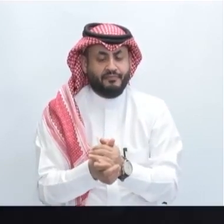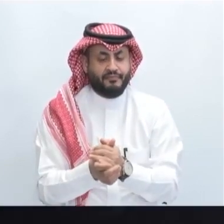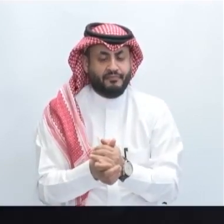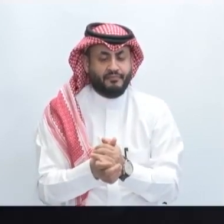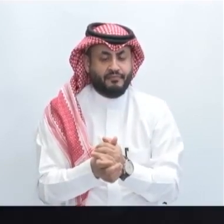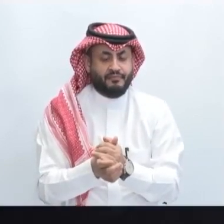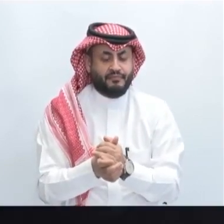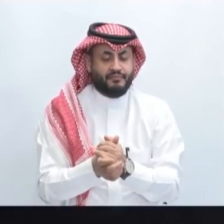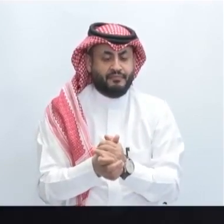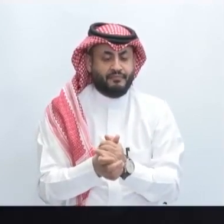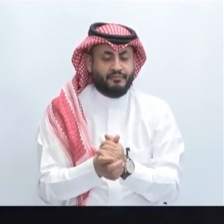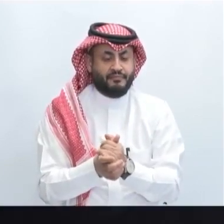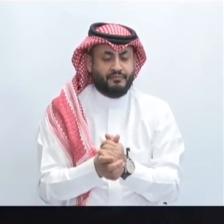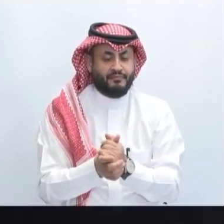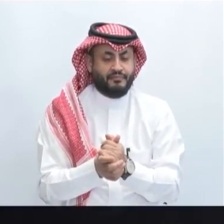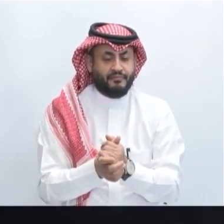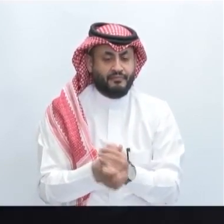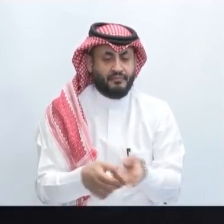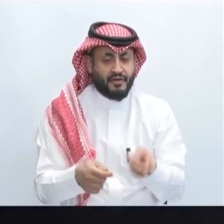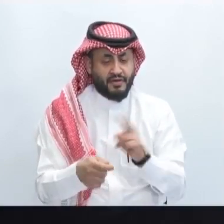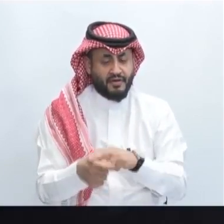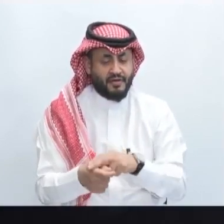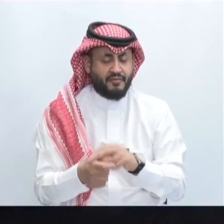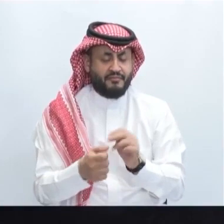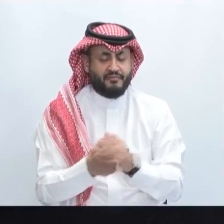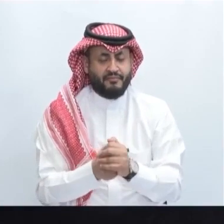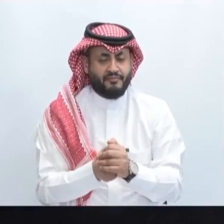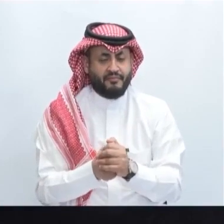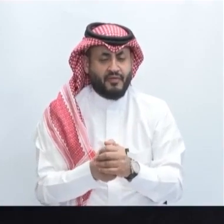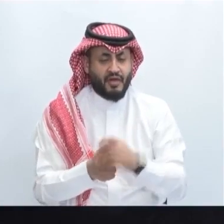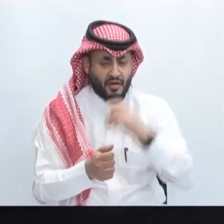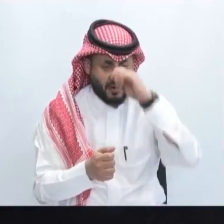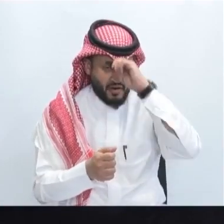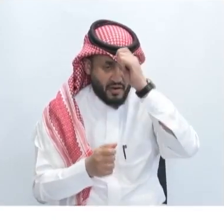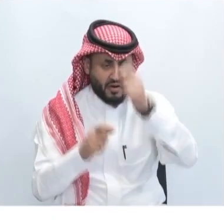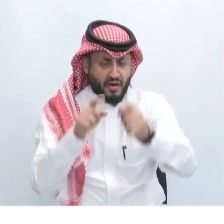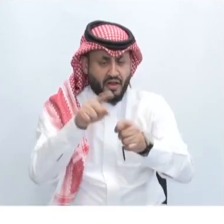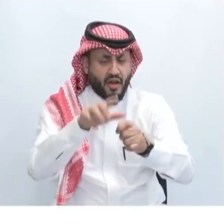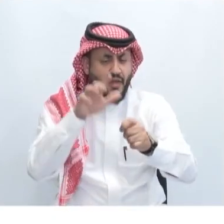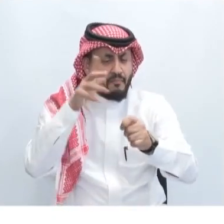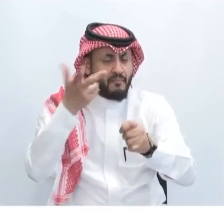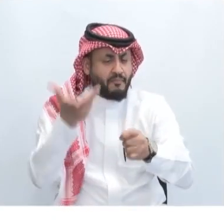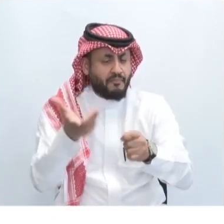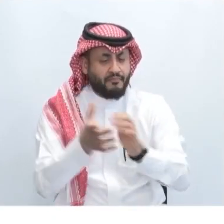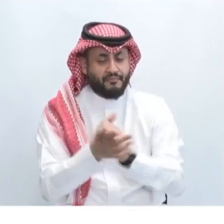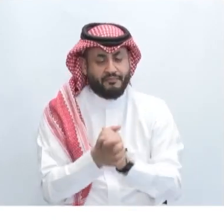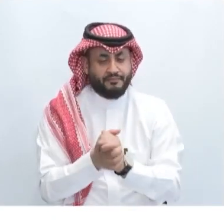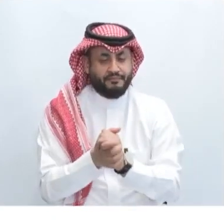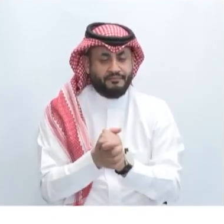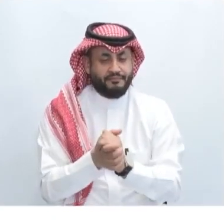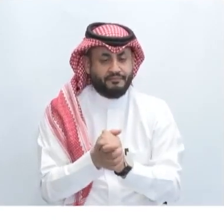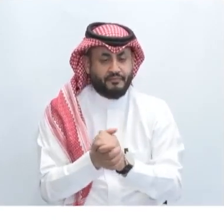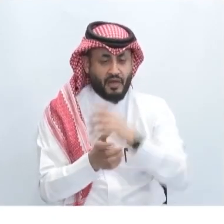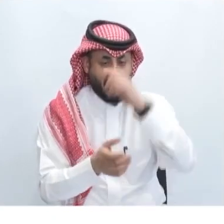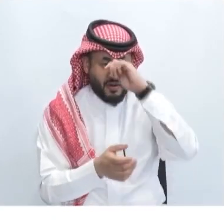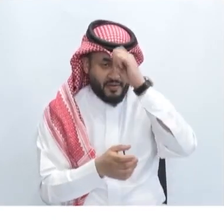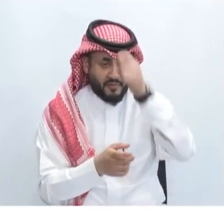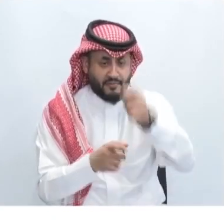Now we will repeat the first one. Repeat after me. Whose hat is